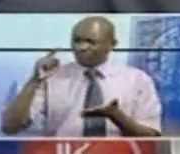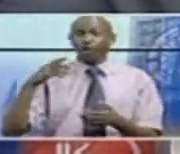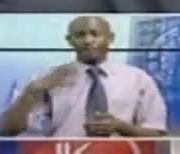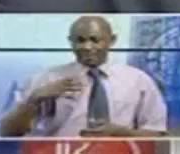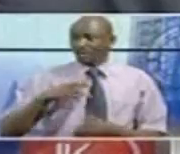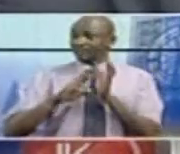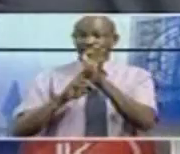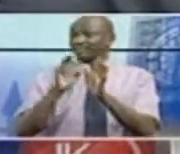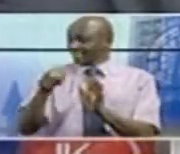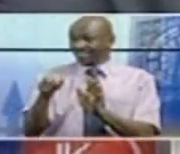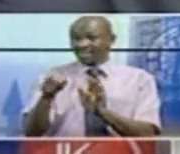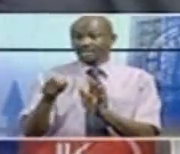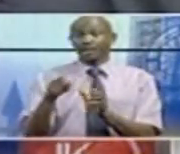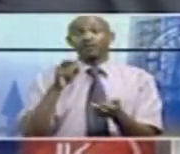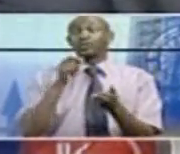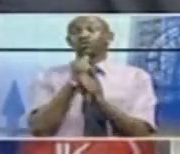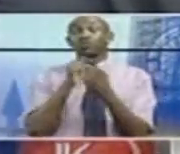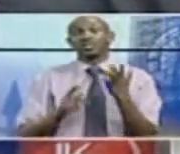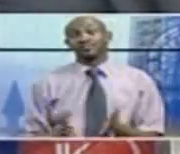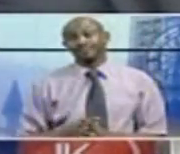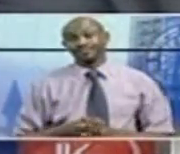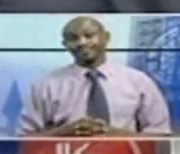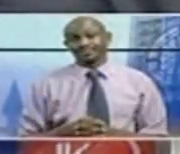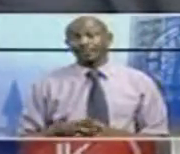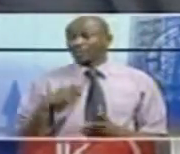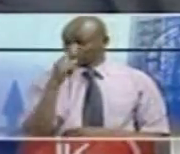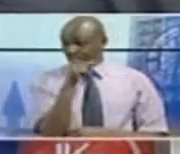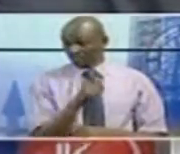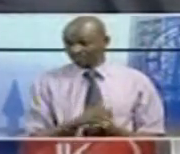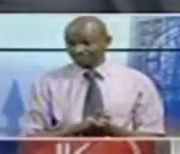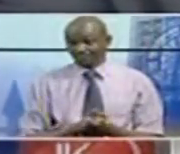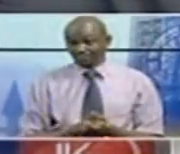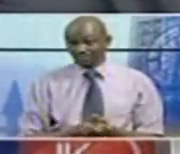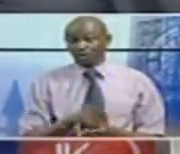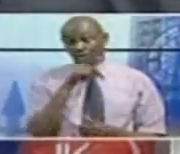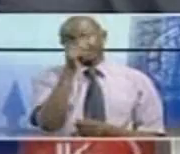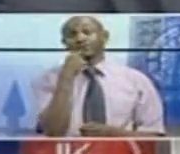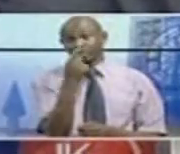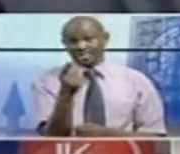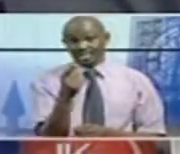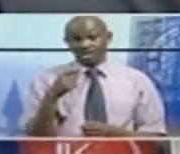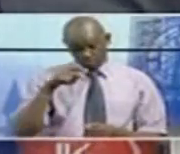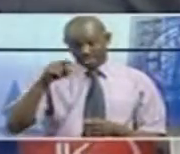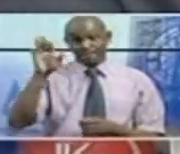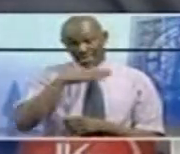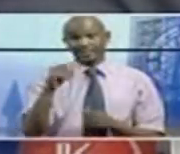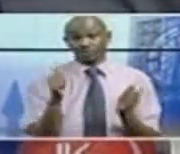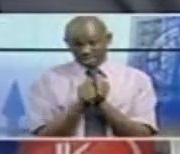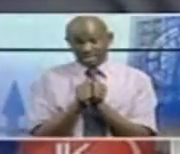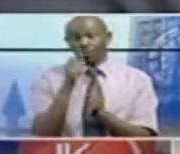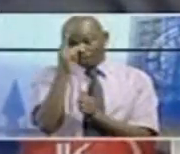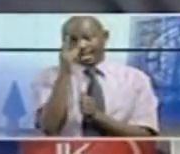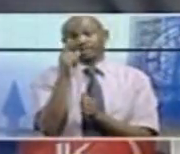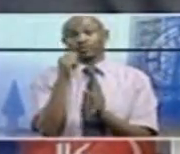people's representatives, what are we supposed to do? And let me just tell you, you say we are in parliament together, we are one arm of